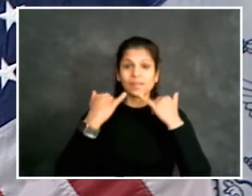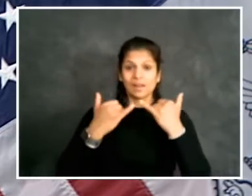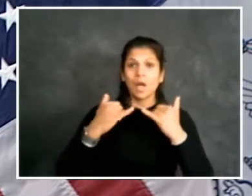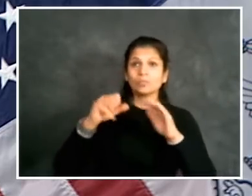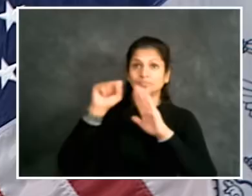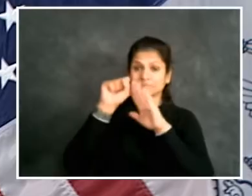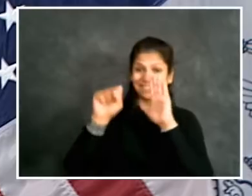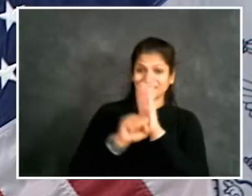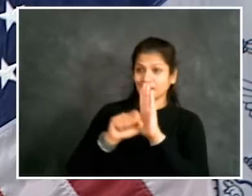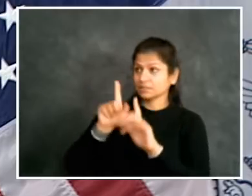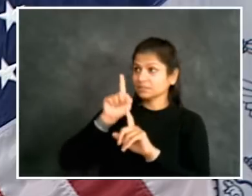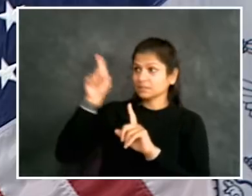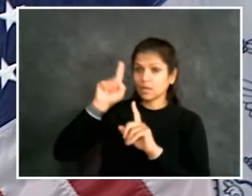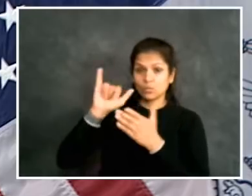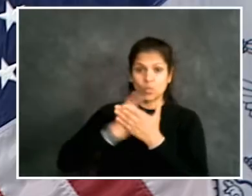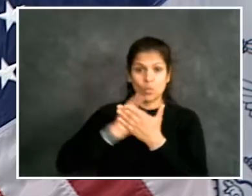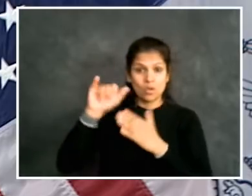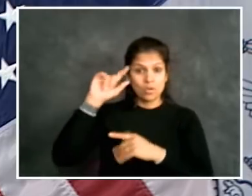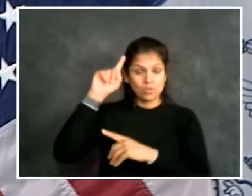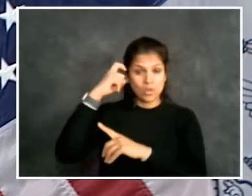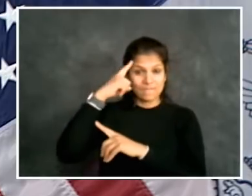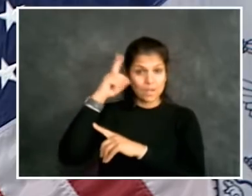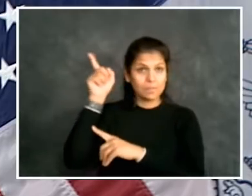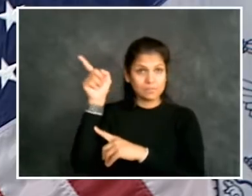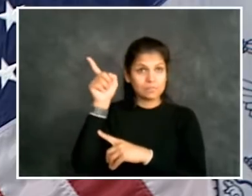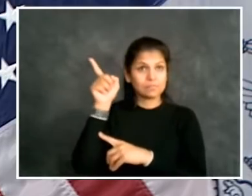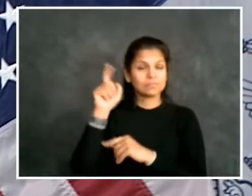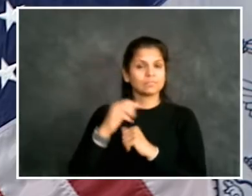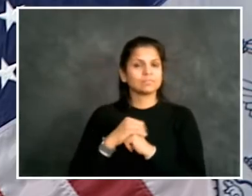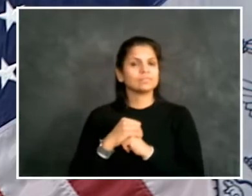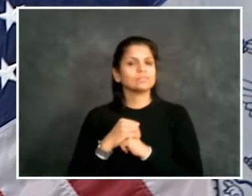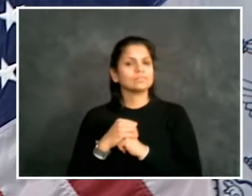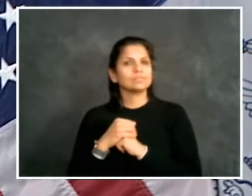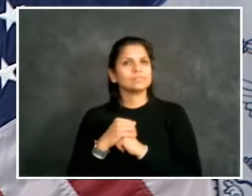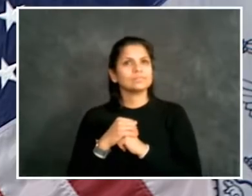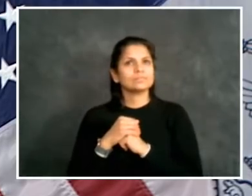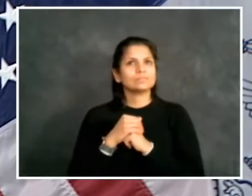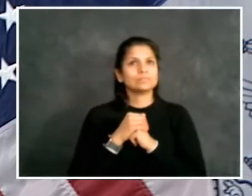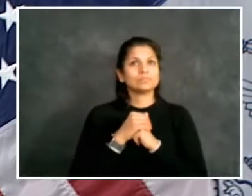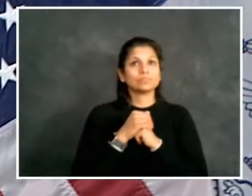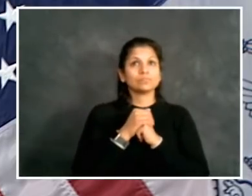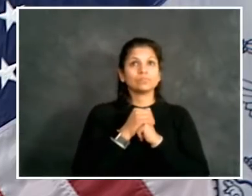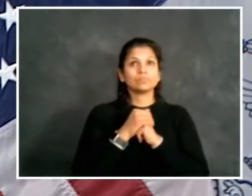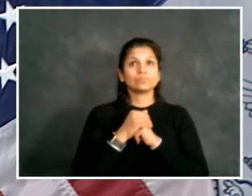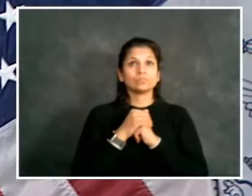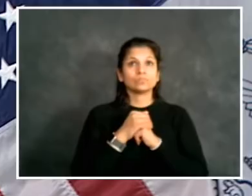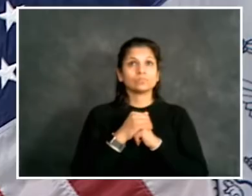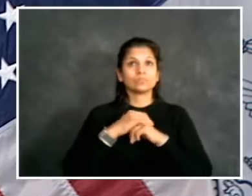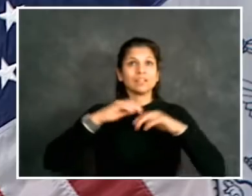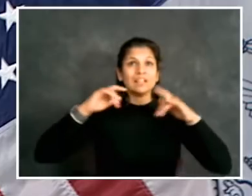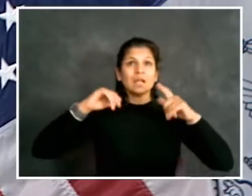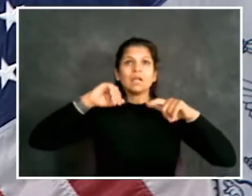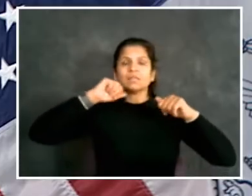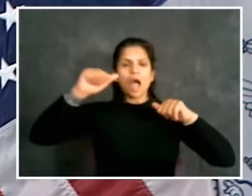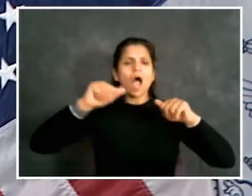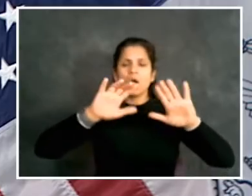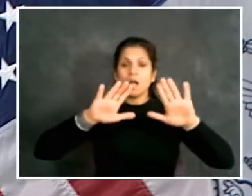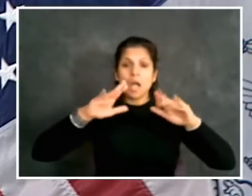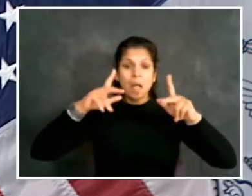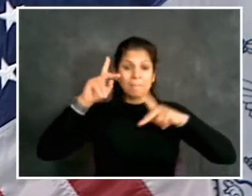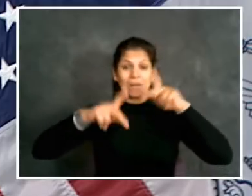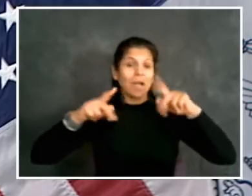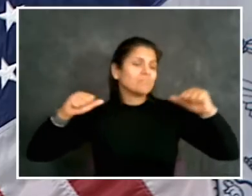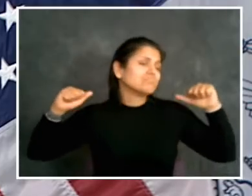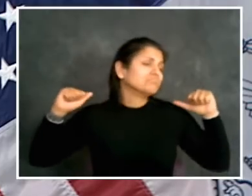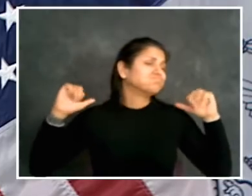the right perspective. The first focus is no large gatherings. But gatherings in general are